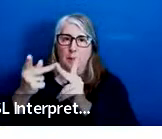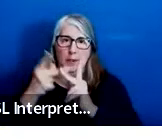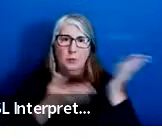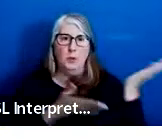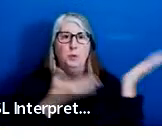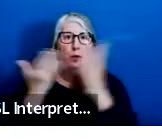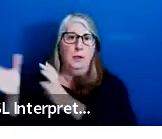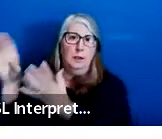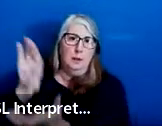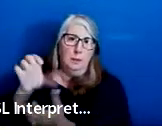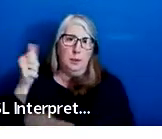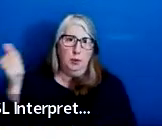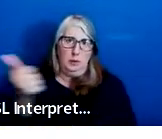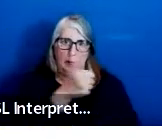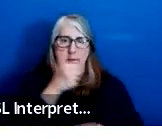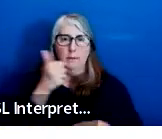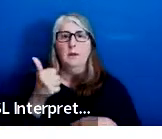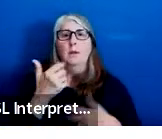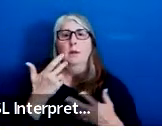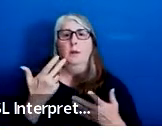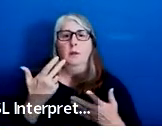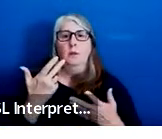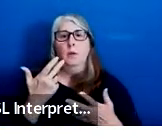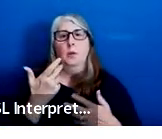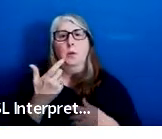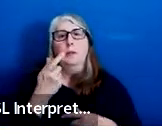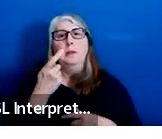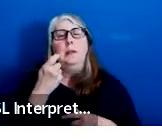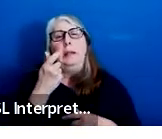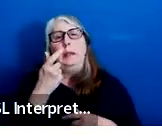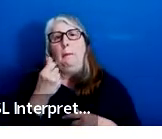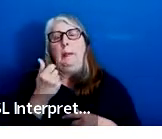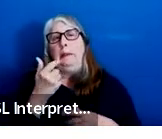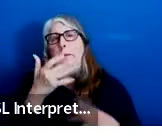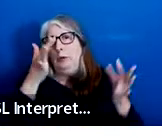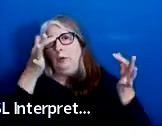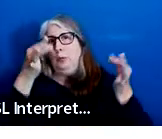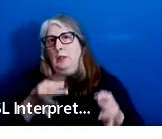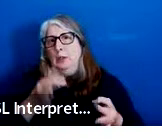contract. So that's a little bit TBD, but something that we're working on. Awesome.